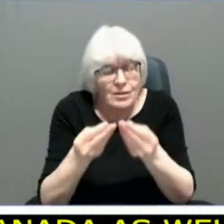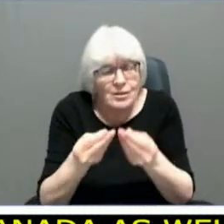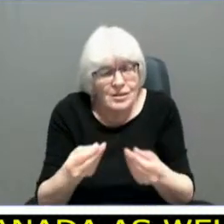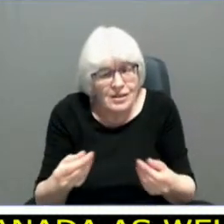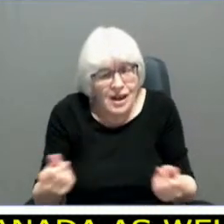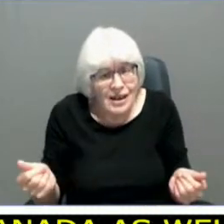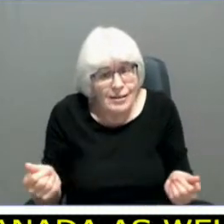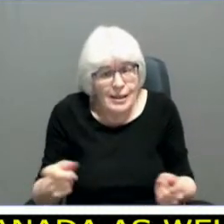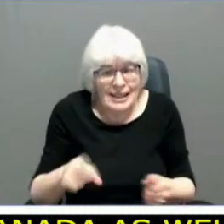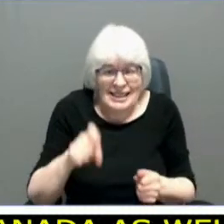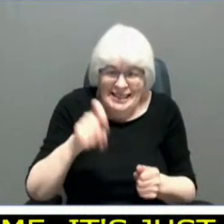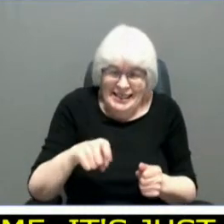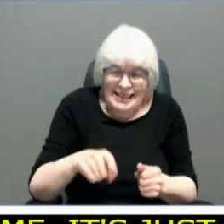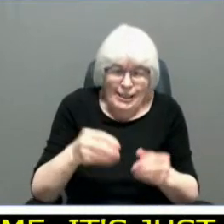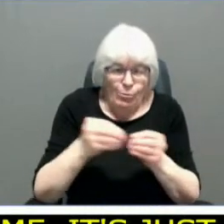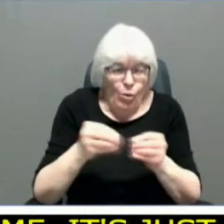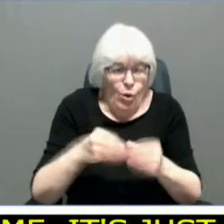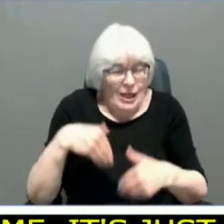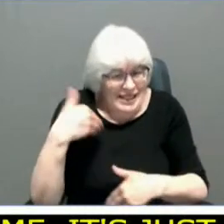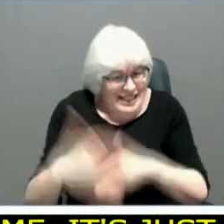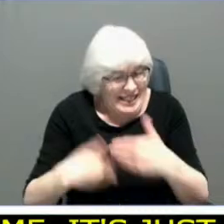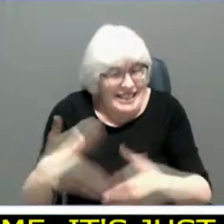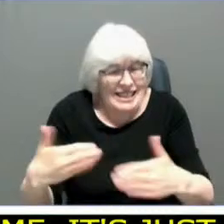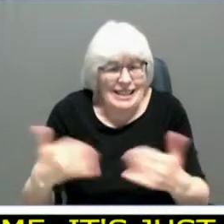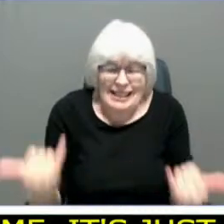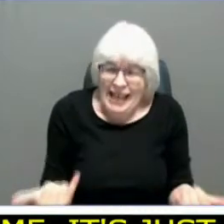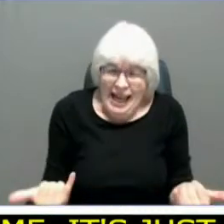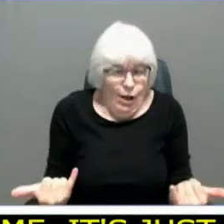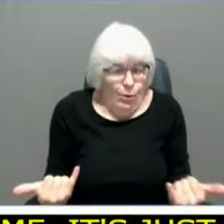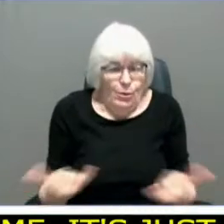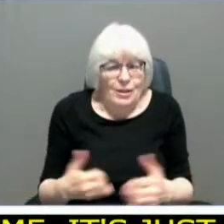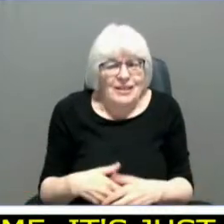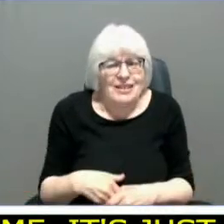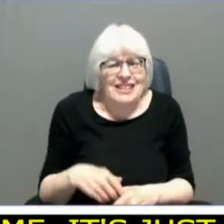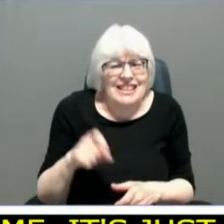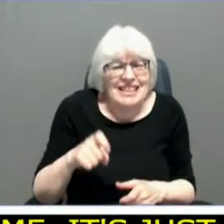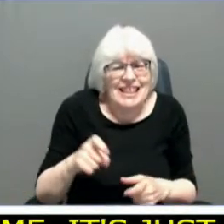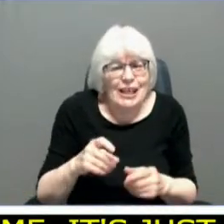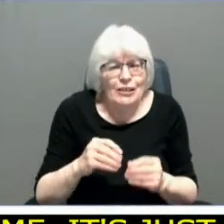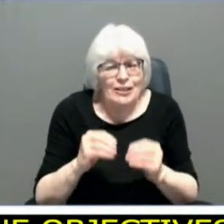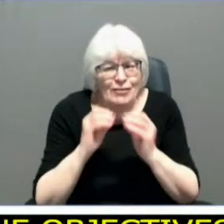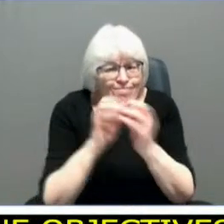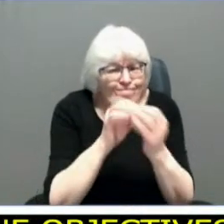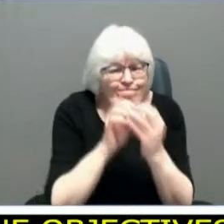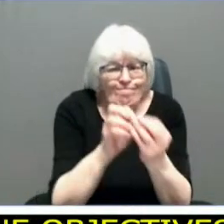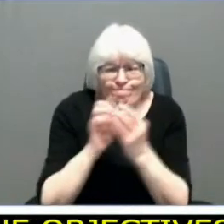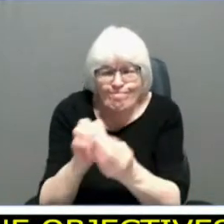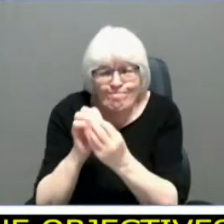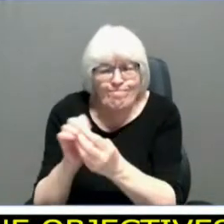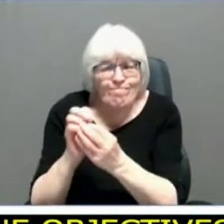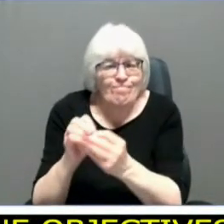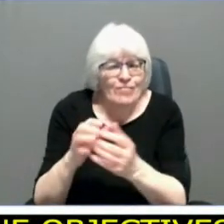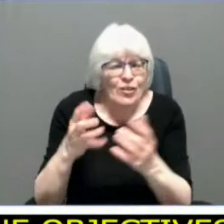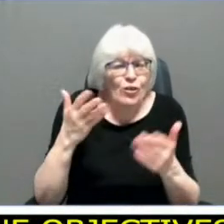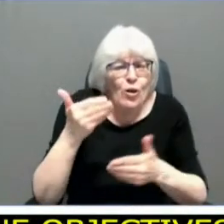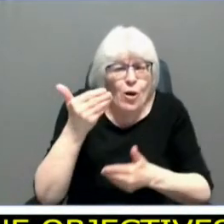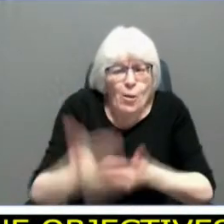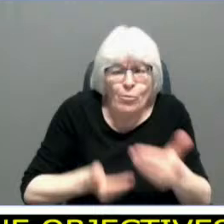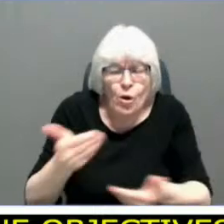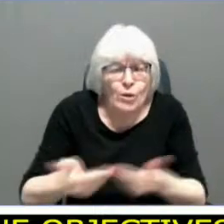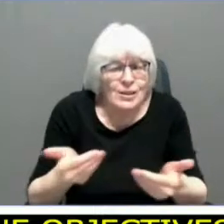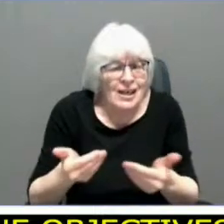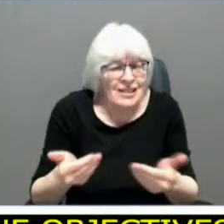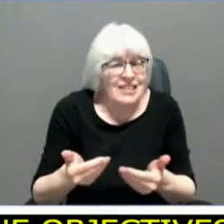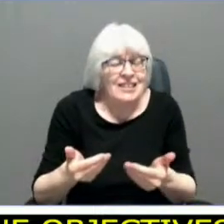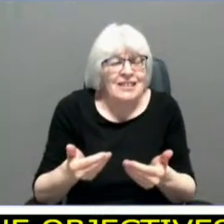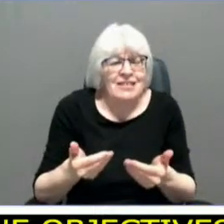now at the not the negotiating table, but at the procedure table, the process table, I suppose, with the federal government, to ensure that